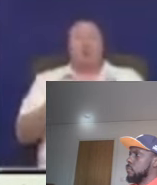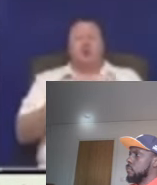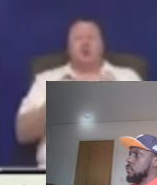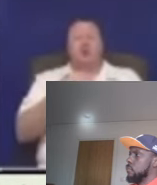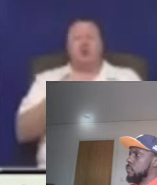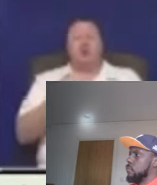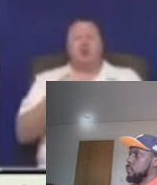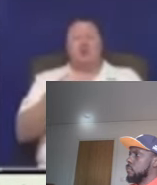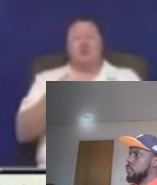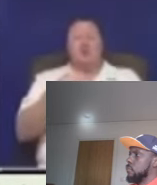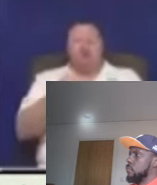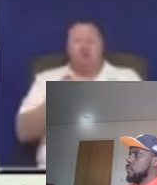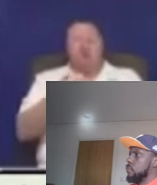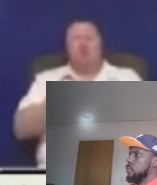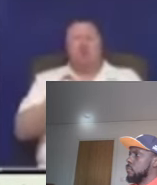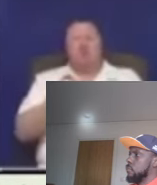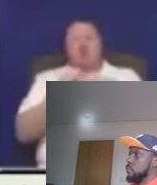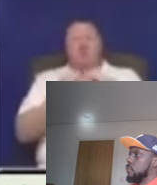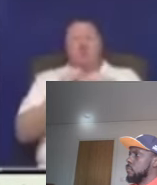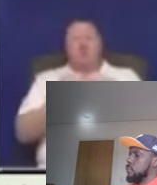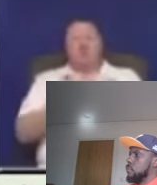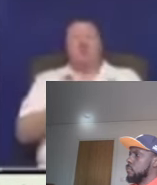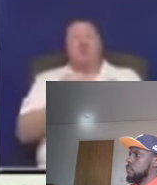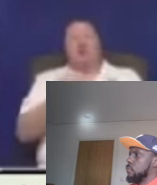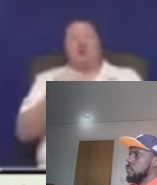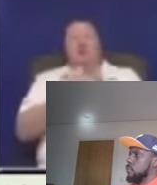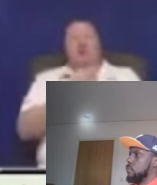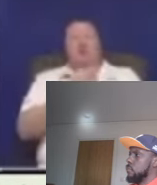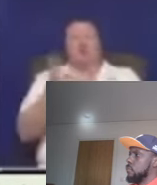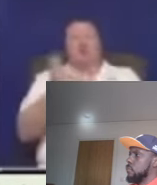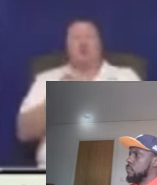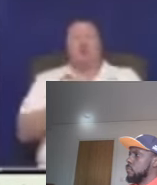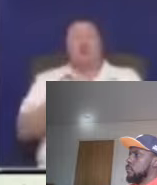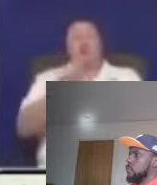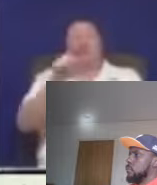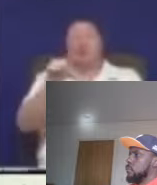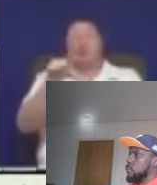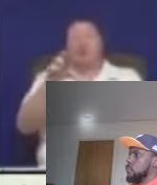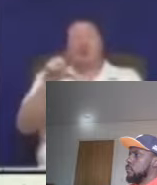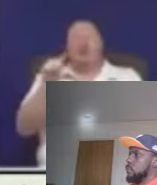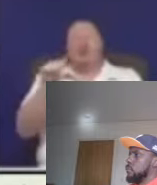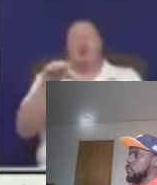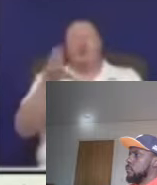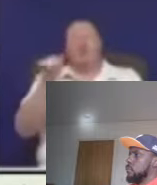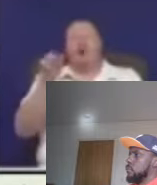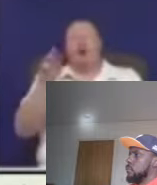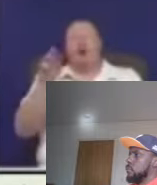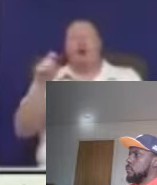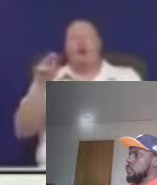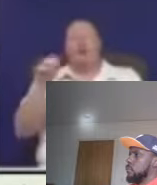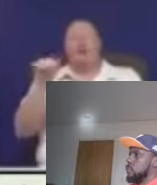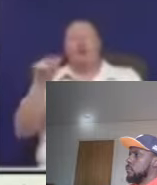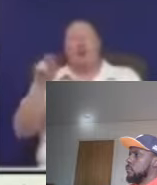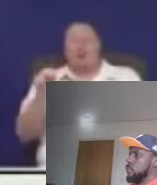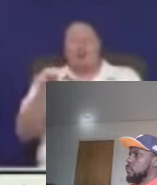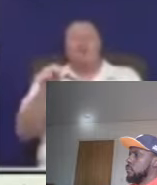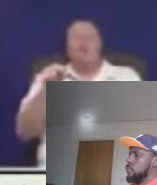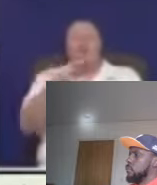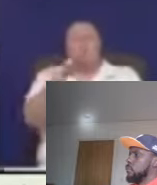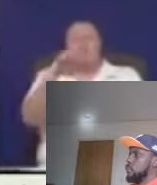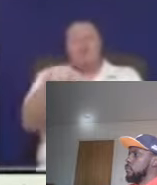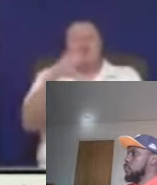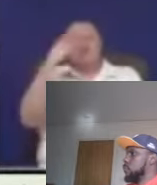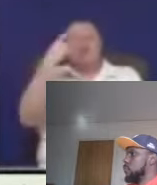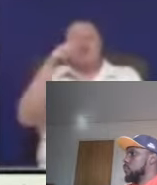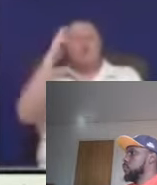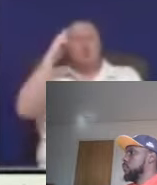determined to address. Another glaring example is the Sarah Bartman Center of Remembrance project in Hankey in the Eastern Cape,